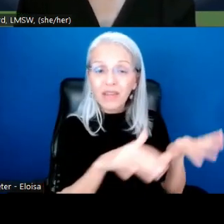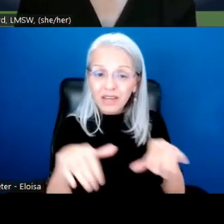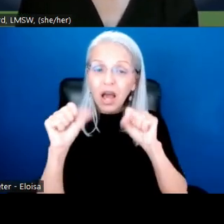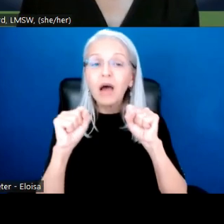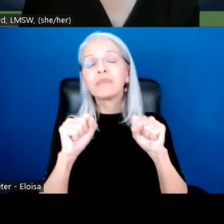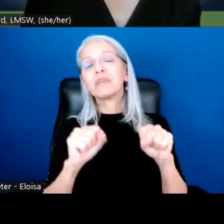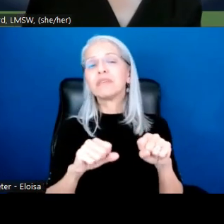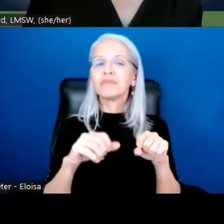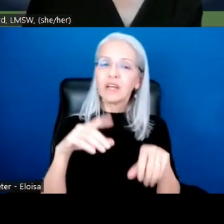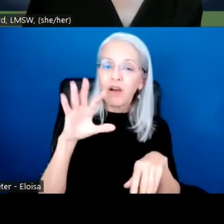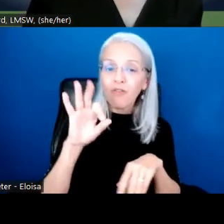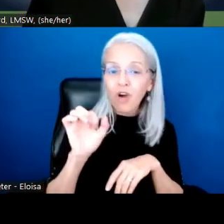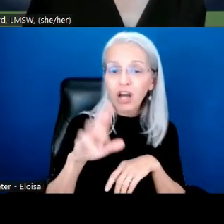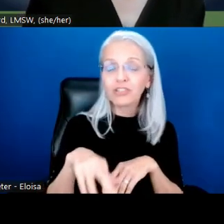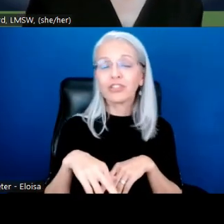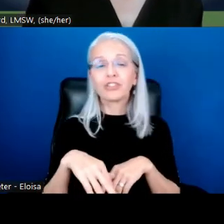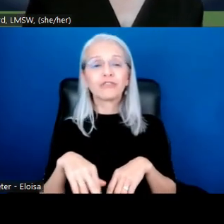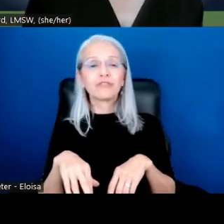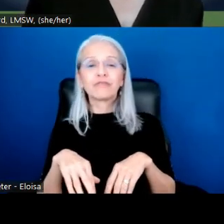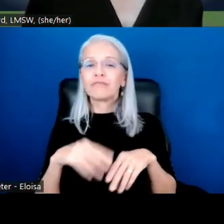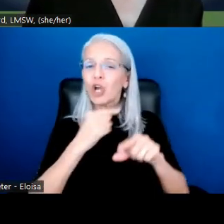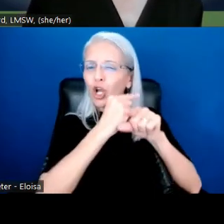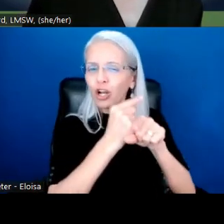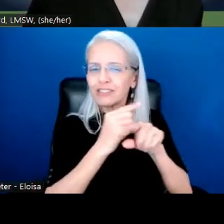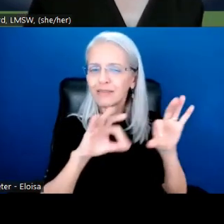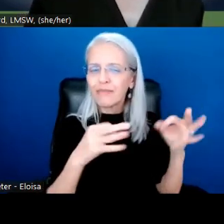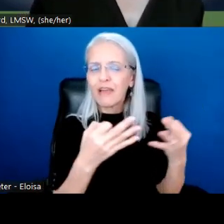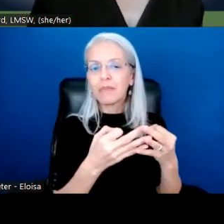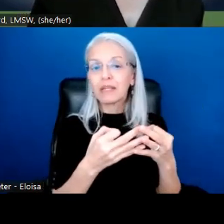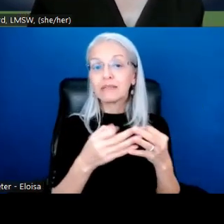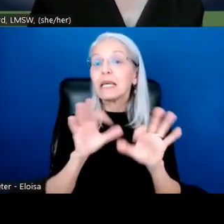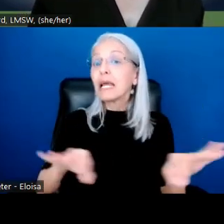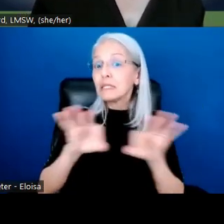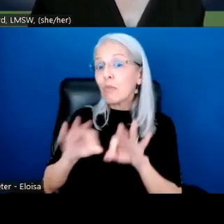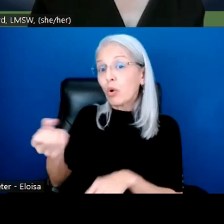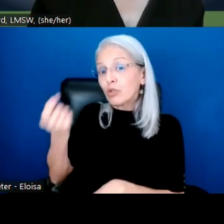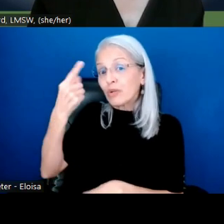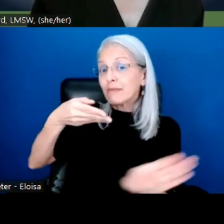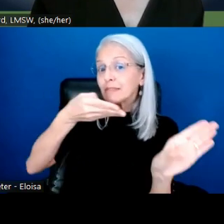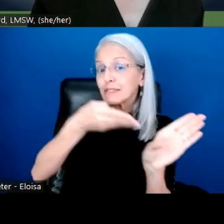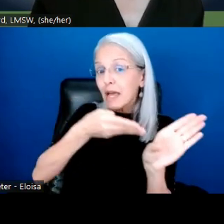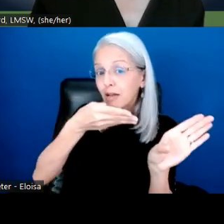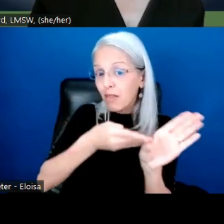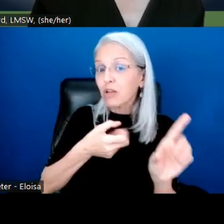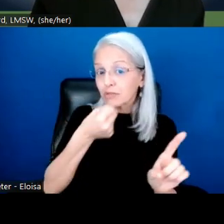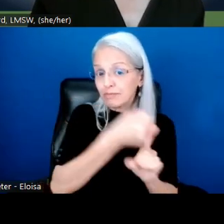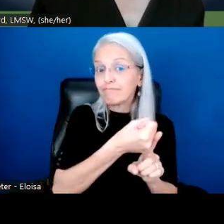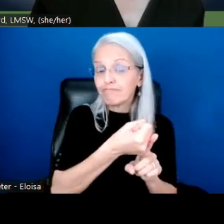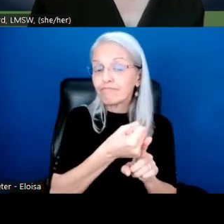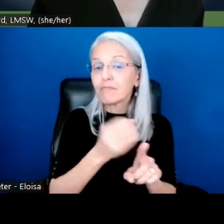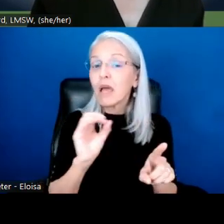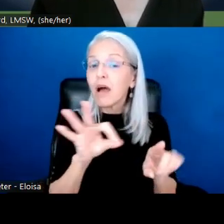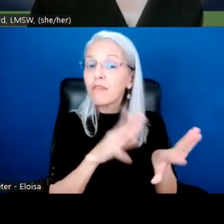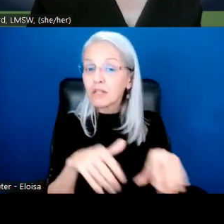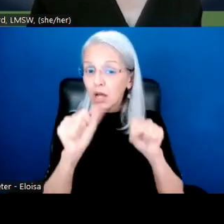guardianship families. We definitely know that they should understand the psychological impact on adoption on children